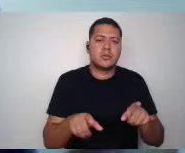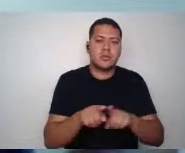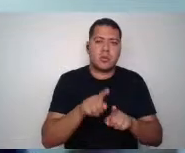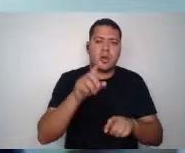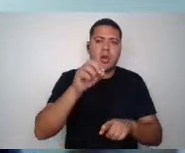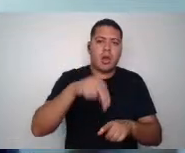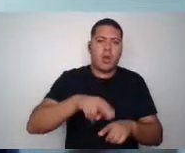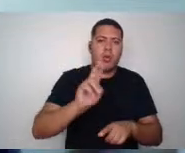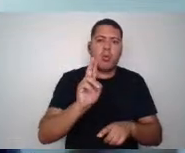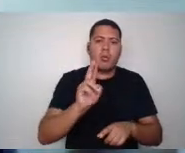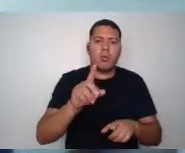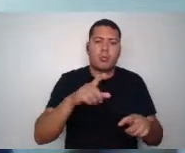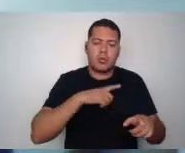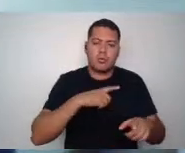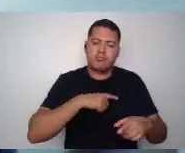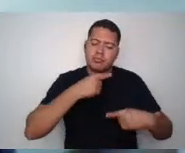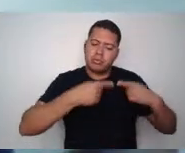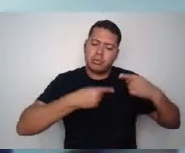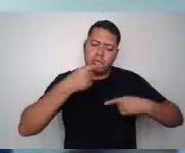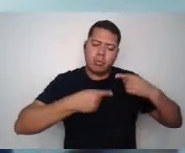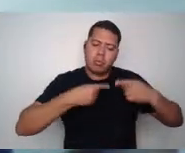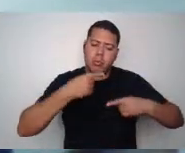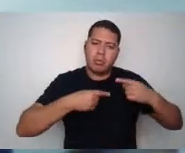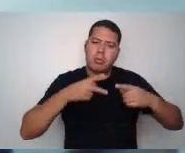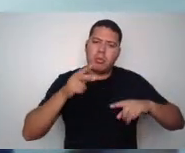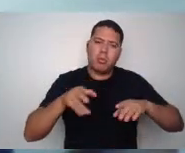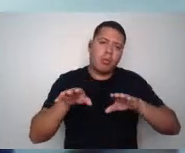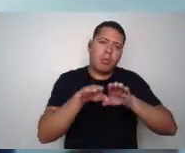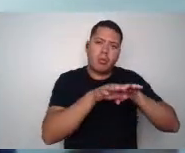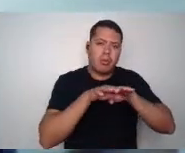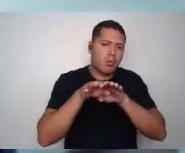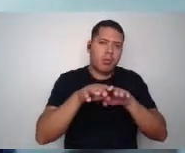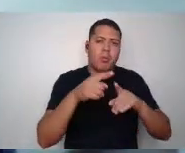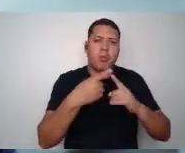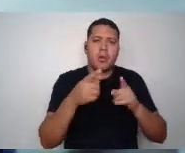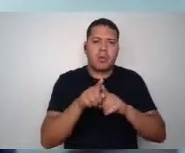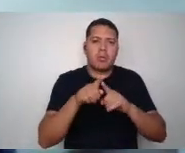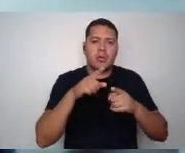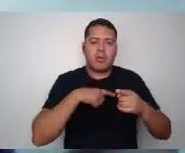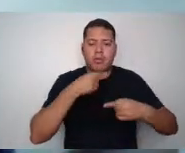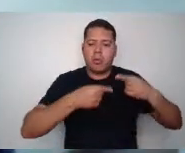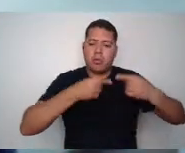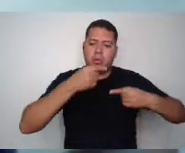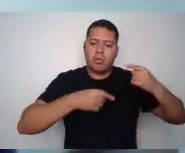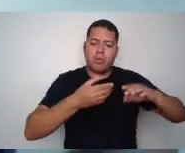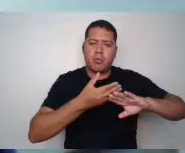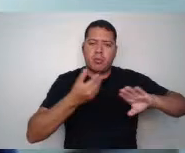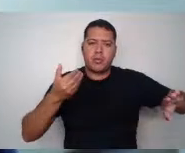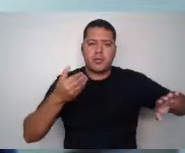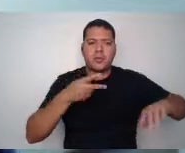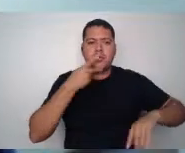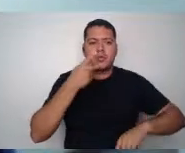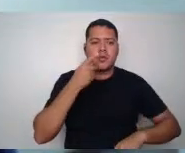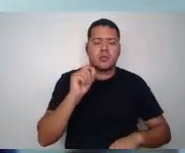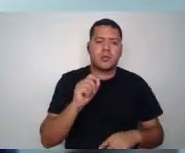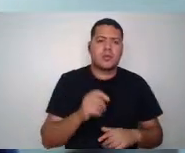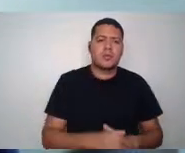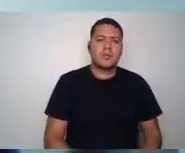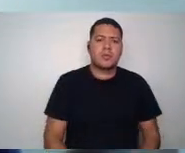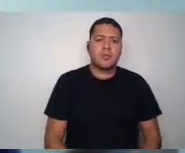and a little bit before the UN, which has a very similar speech,